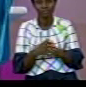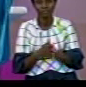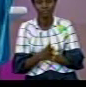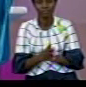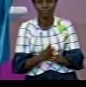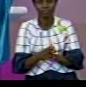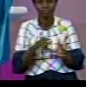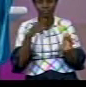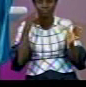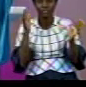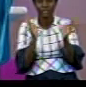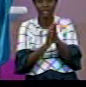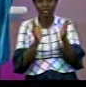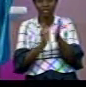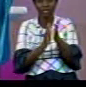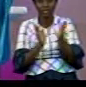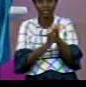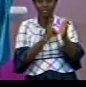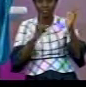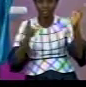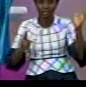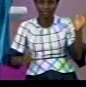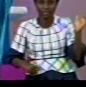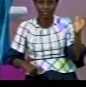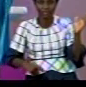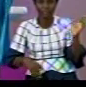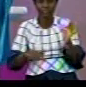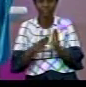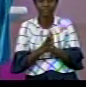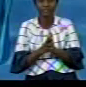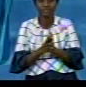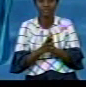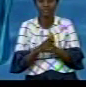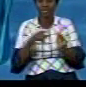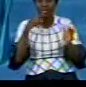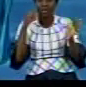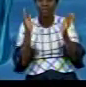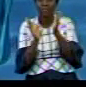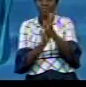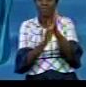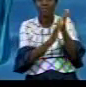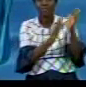praise our lord praise